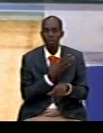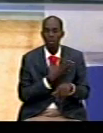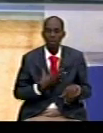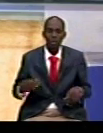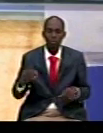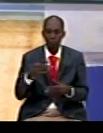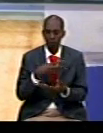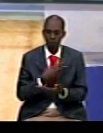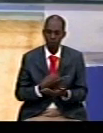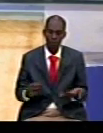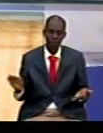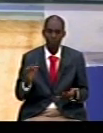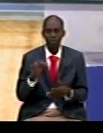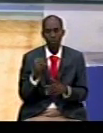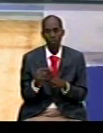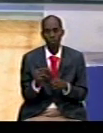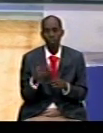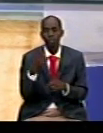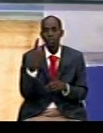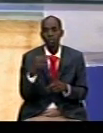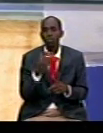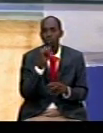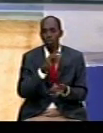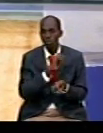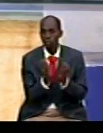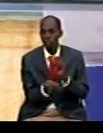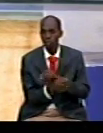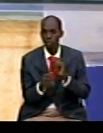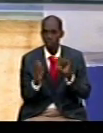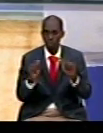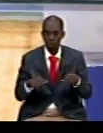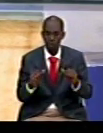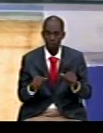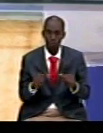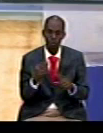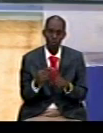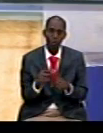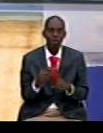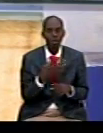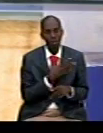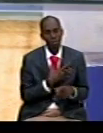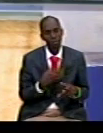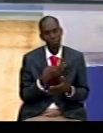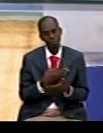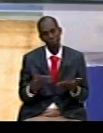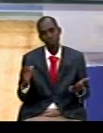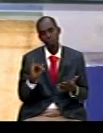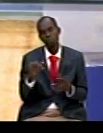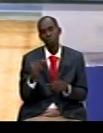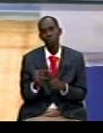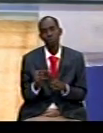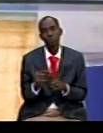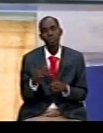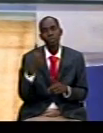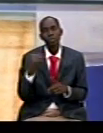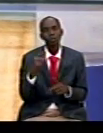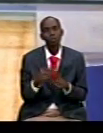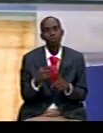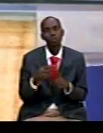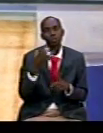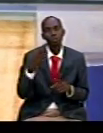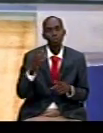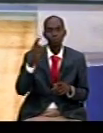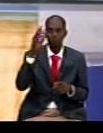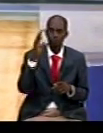infallible word. The unchangeable and infallible word. The word of